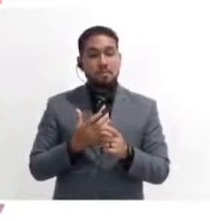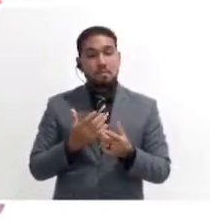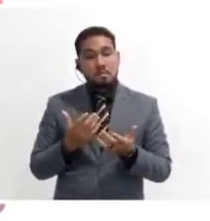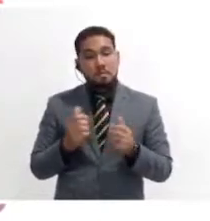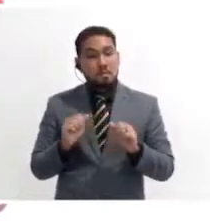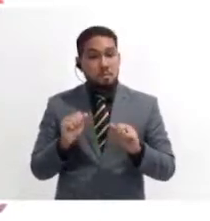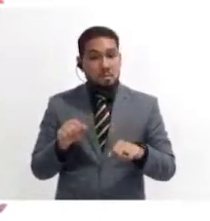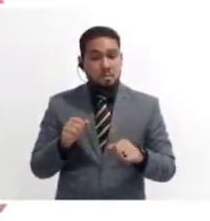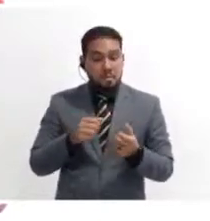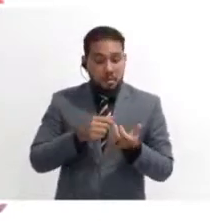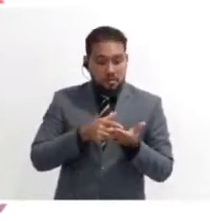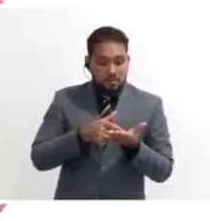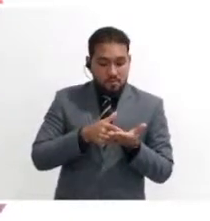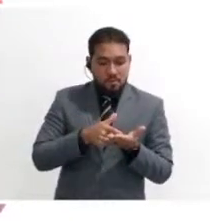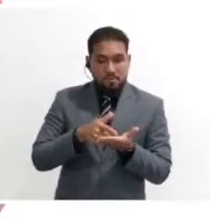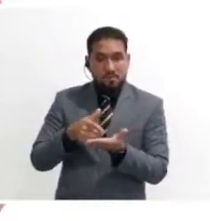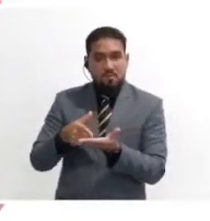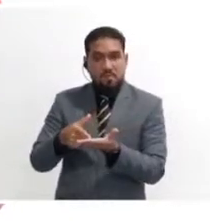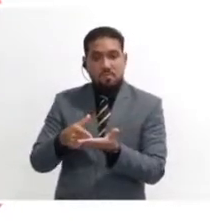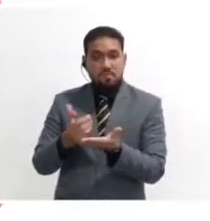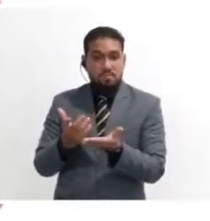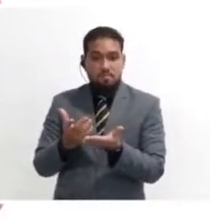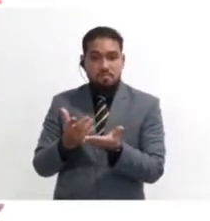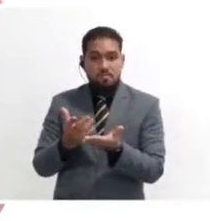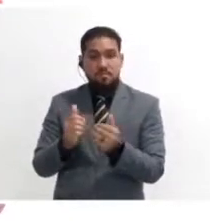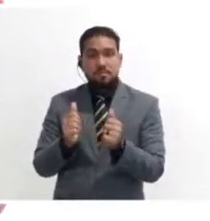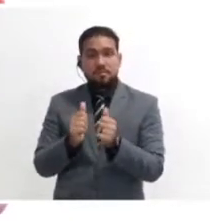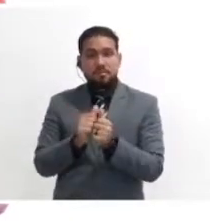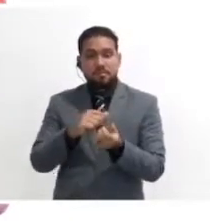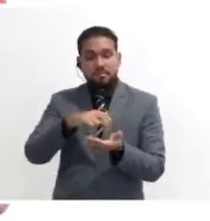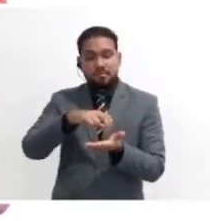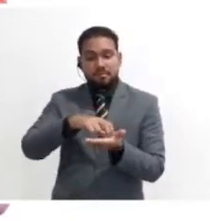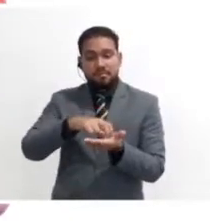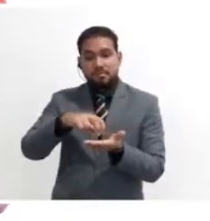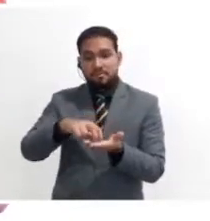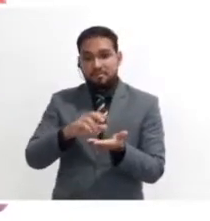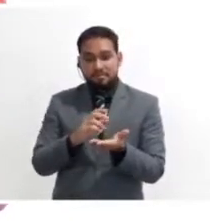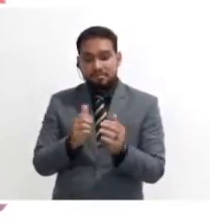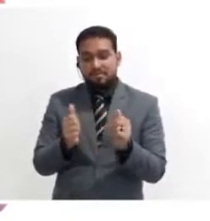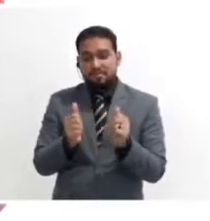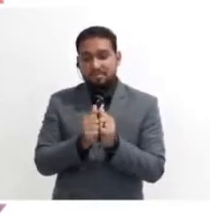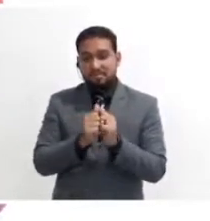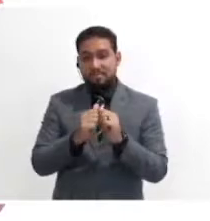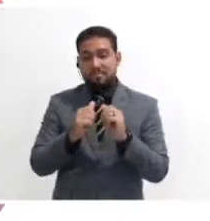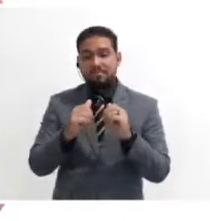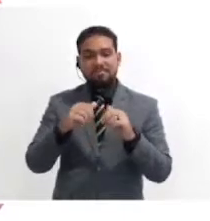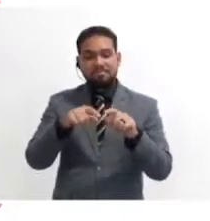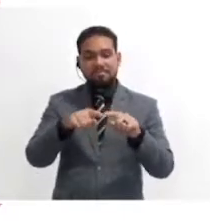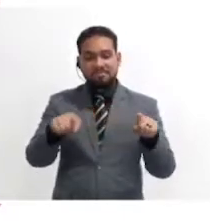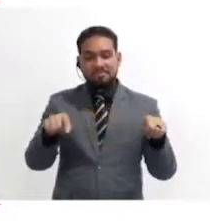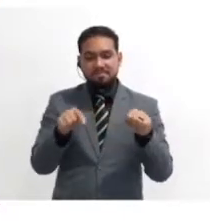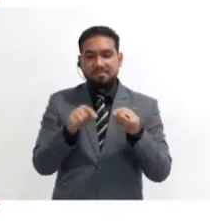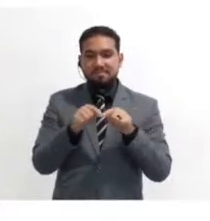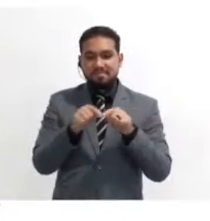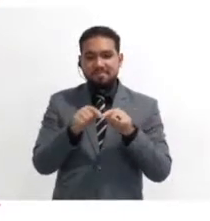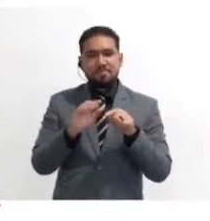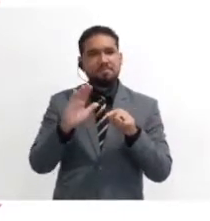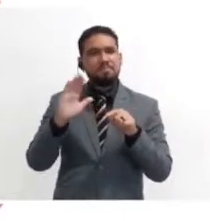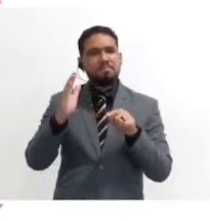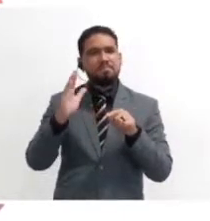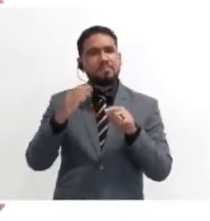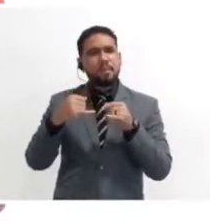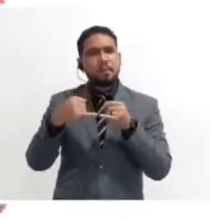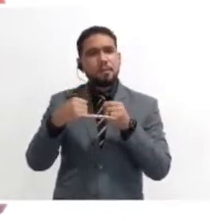chip to the printed circuit board is quite short. It's just that wire bond connection to the lead frame, which immediately goes down to